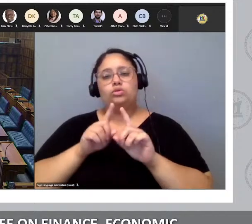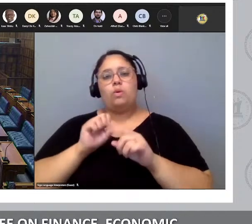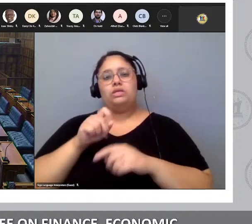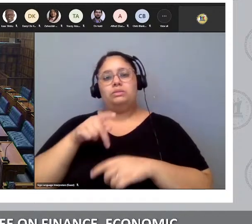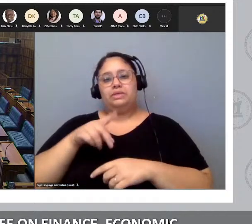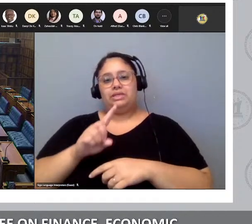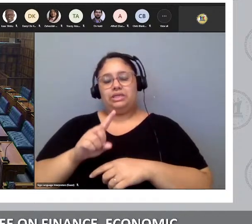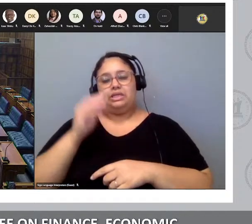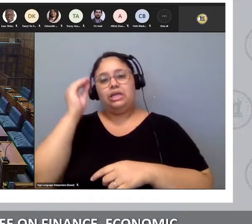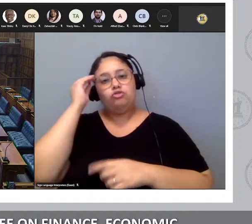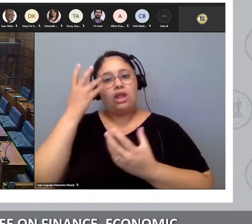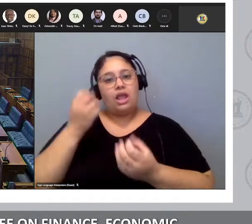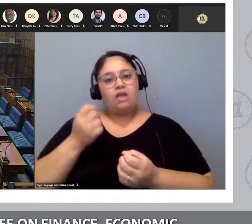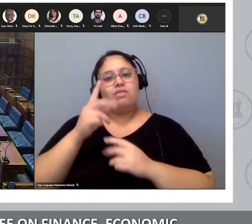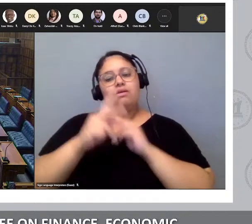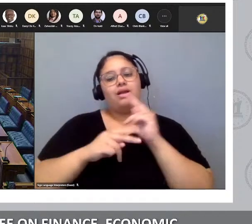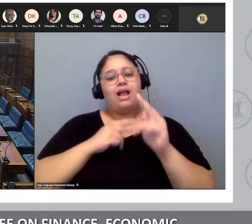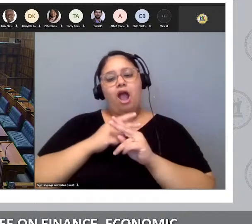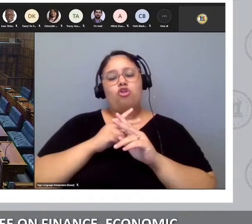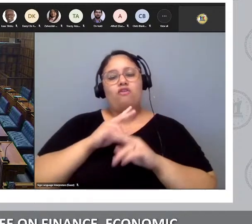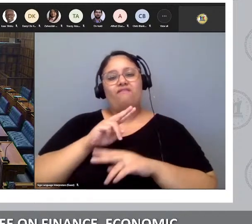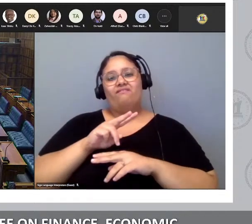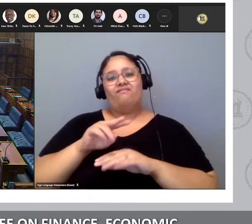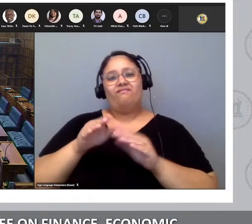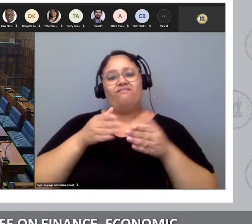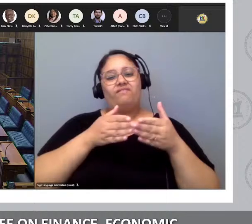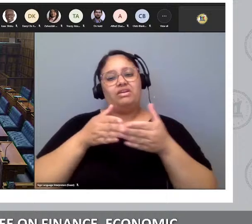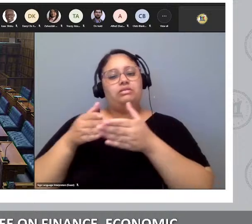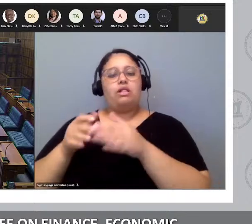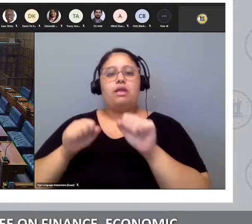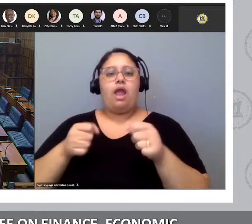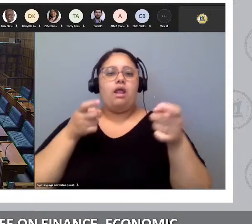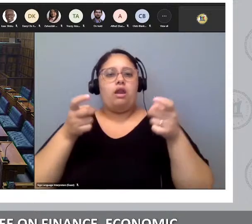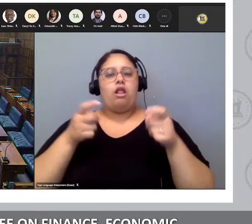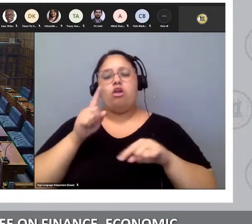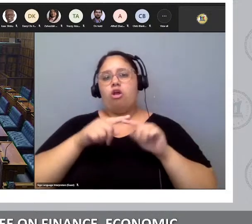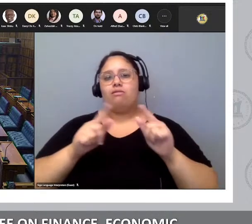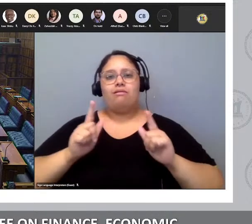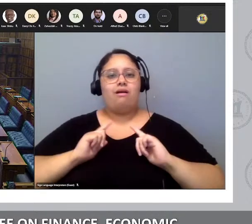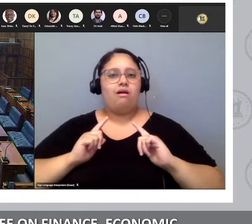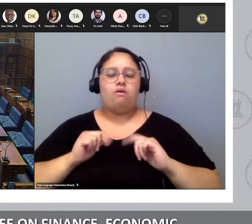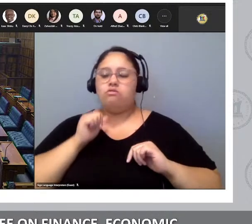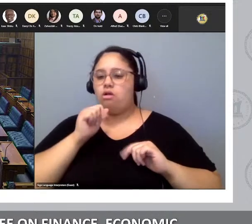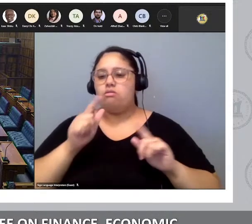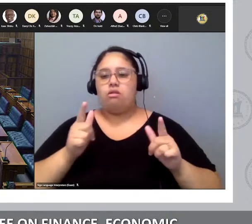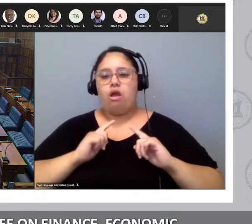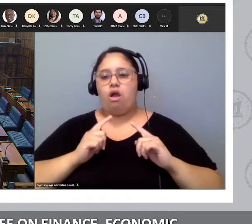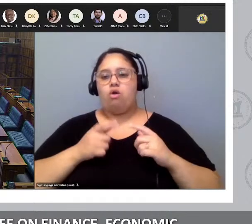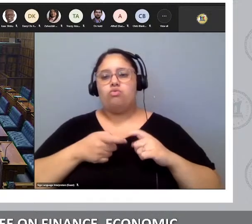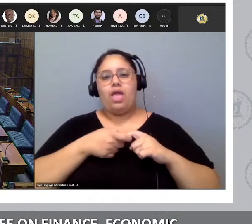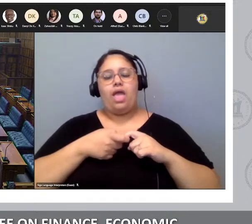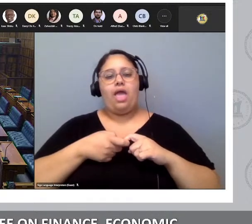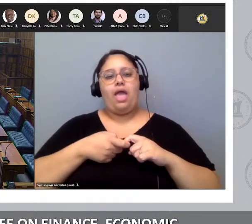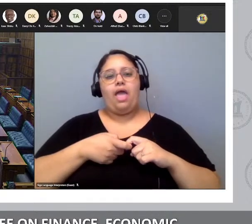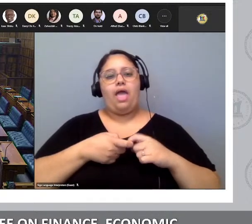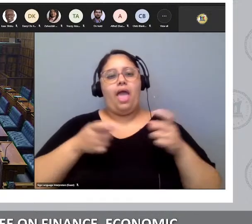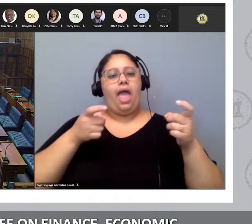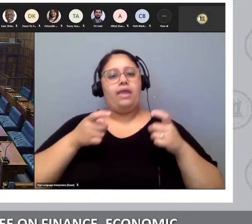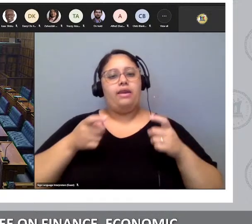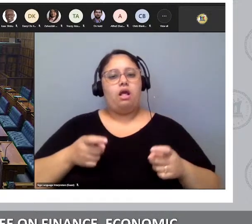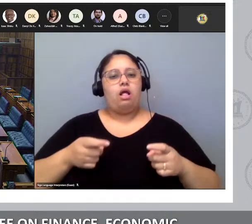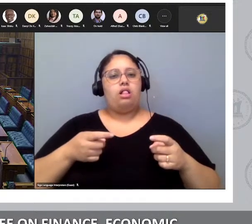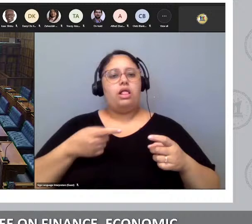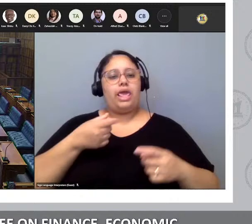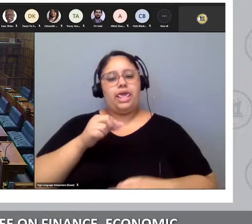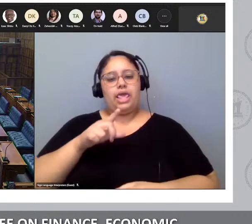they are restricted to the type of vessels that they can handle they are not allowed to handle uh gearless vessels um that means